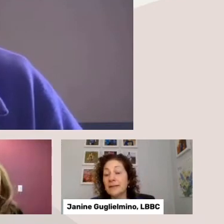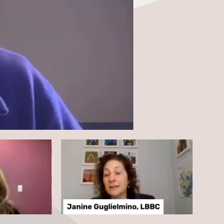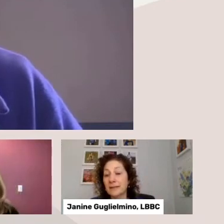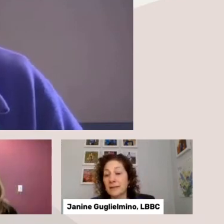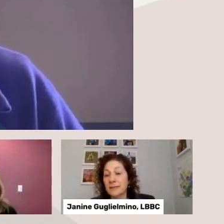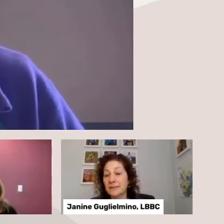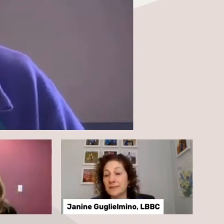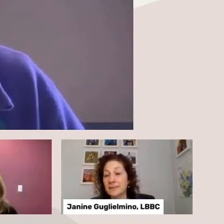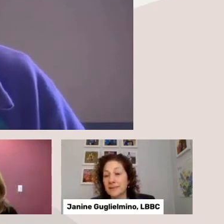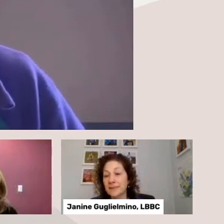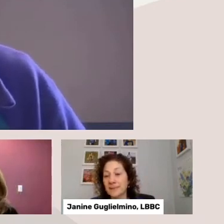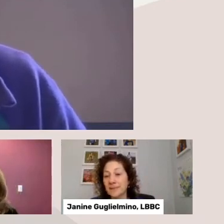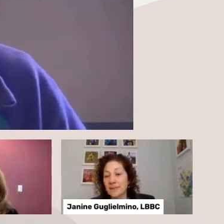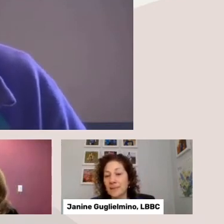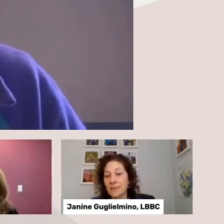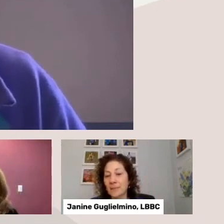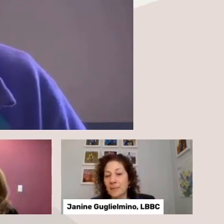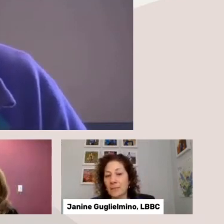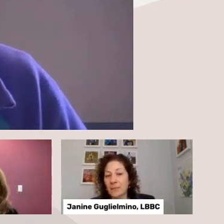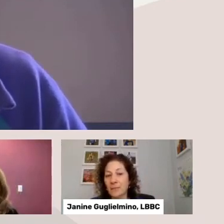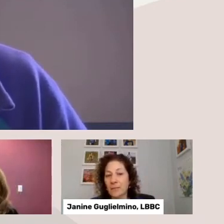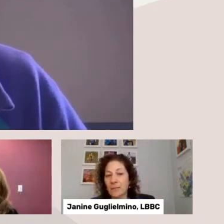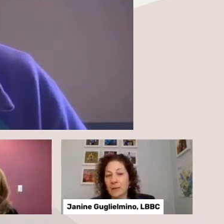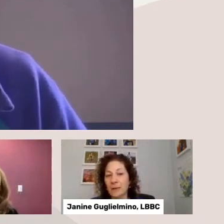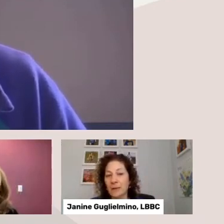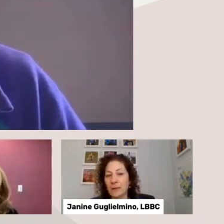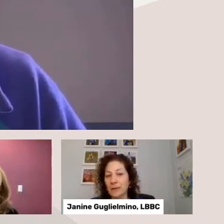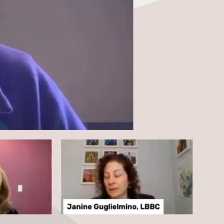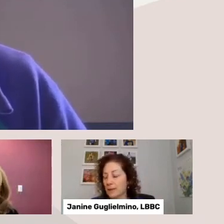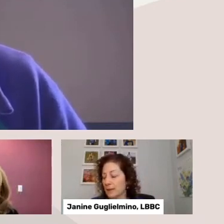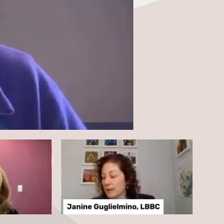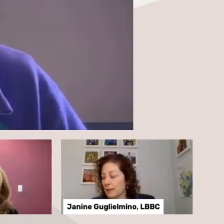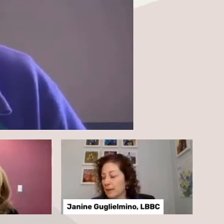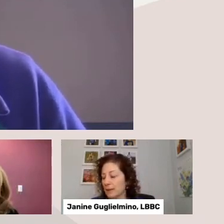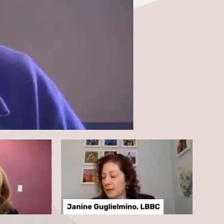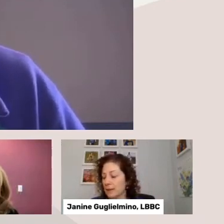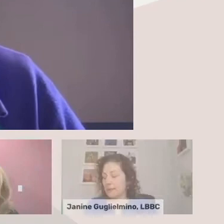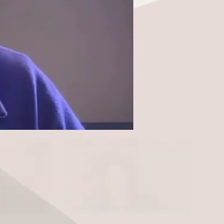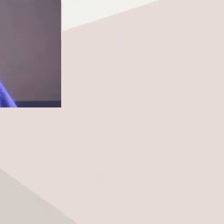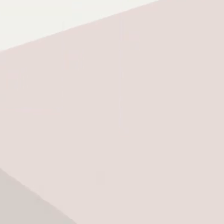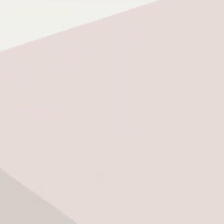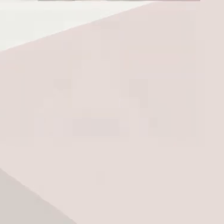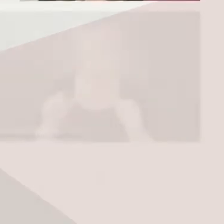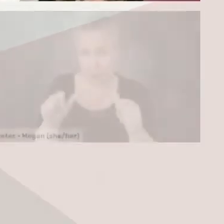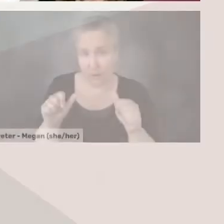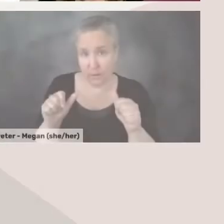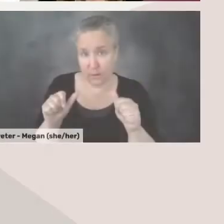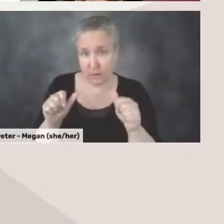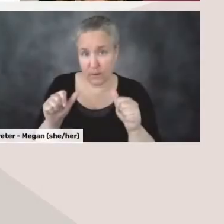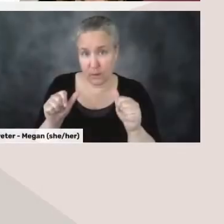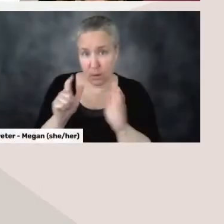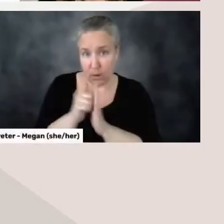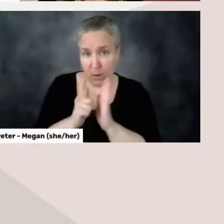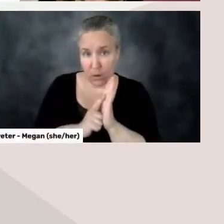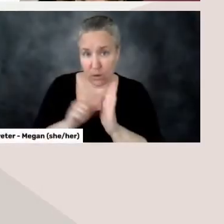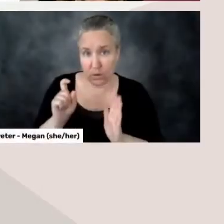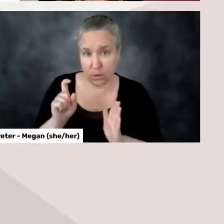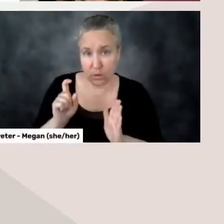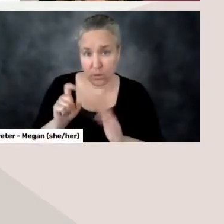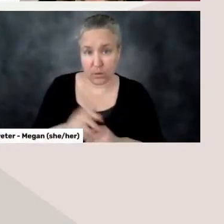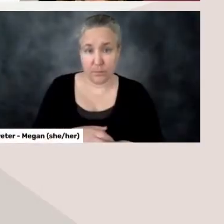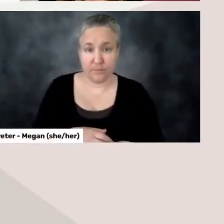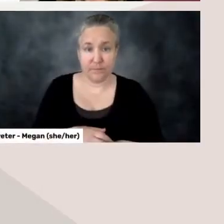Sheila or Julia, do you have any insight to share about the right to try law? So what